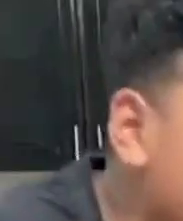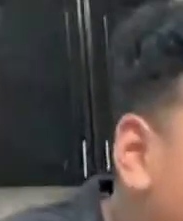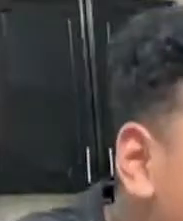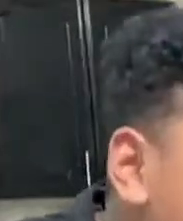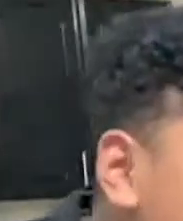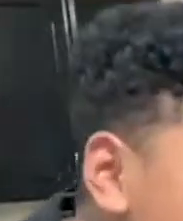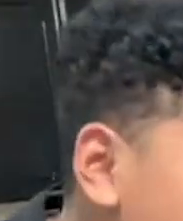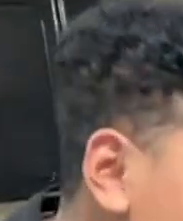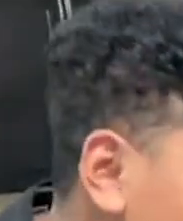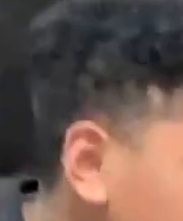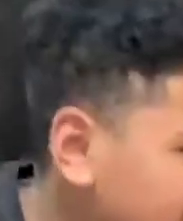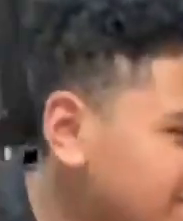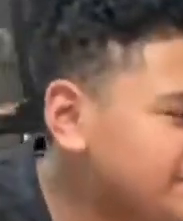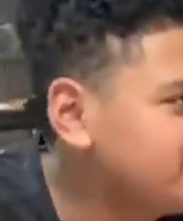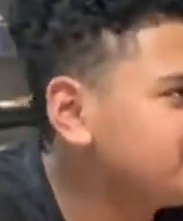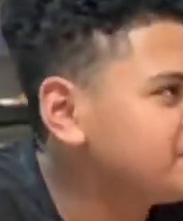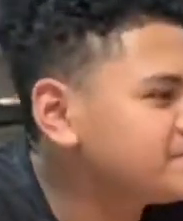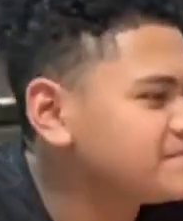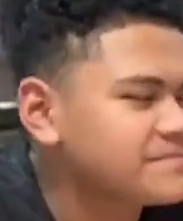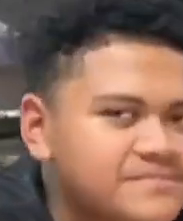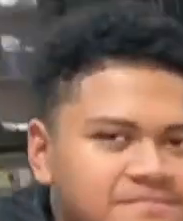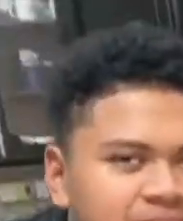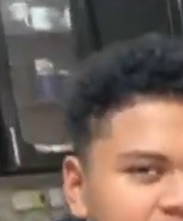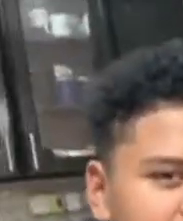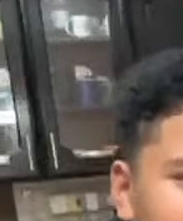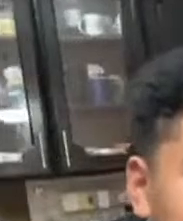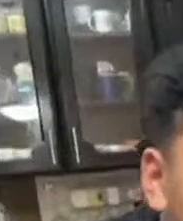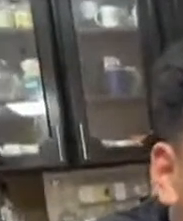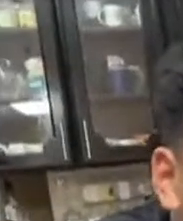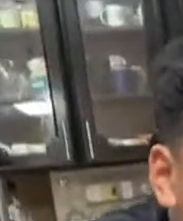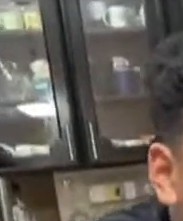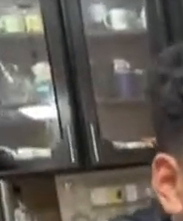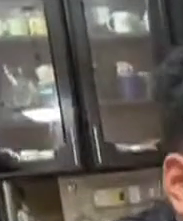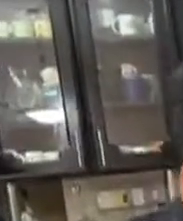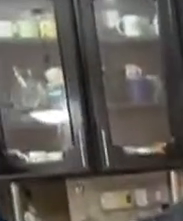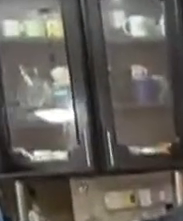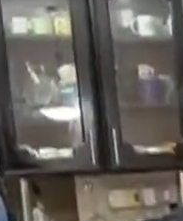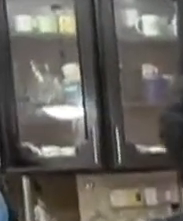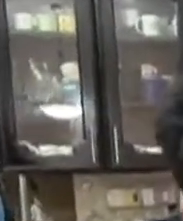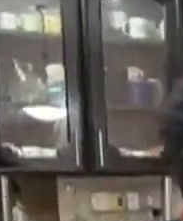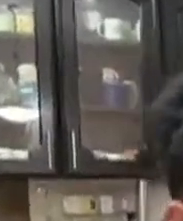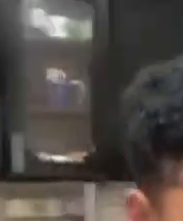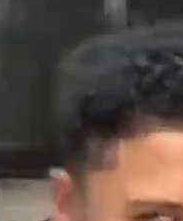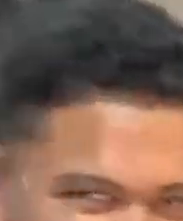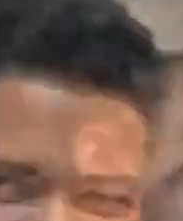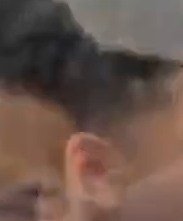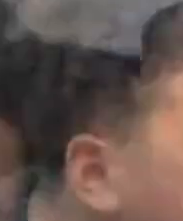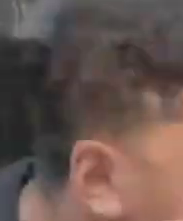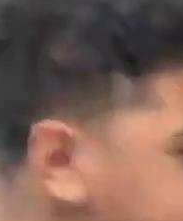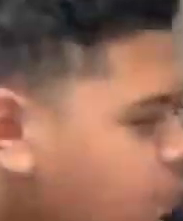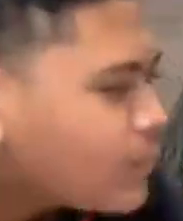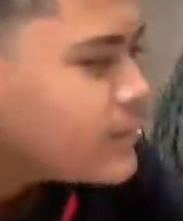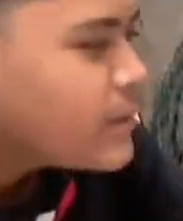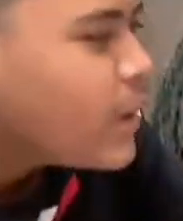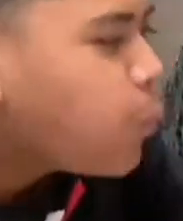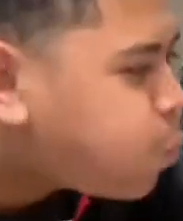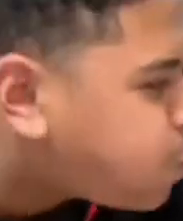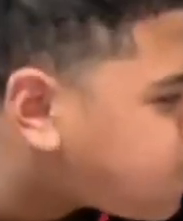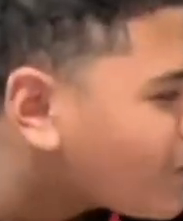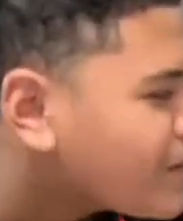Happy birthday to you. Happy birthday to you. Make a